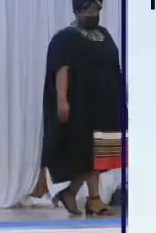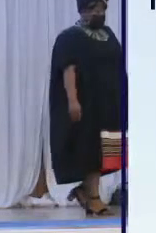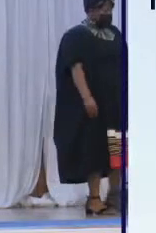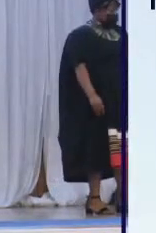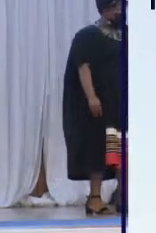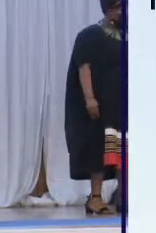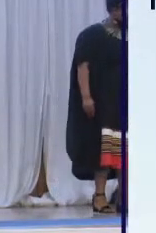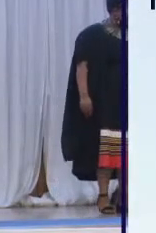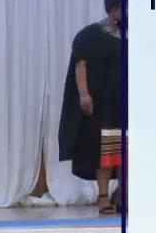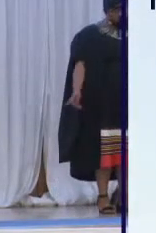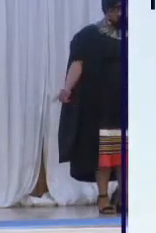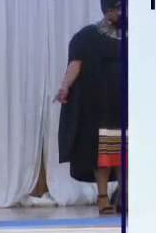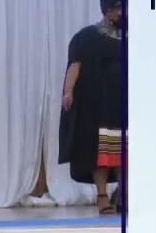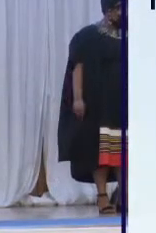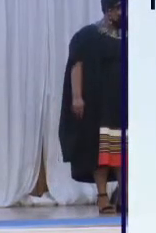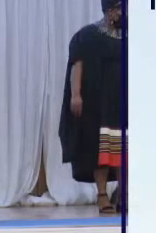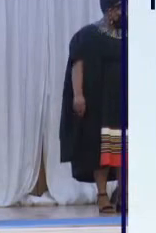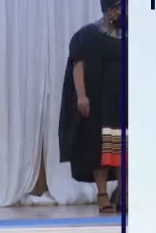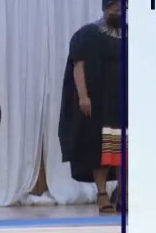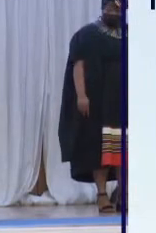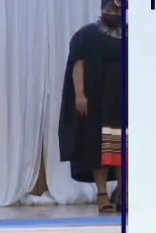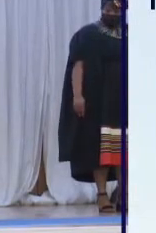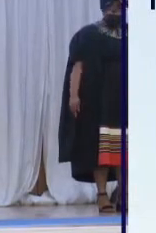Camila Camilio.